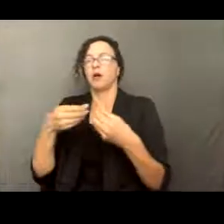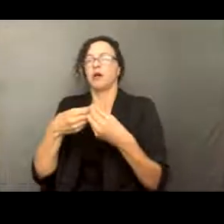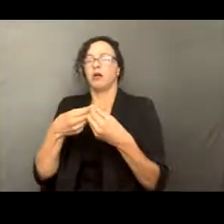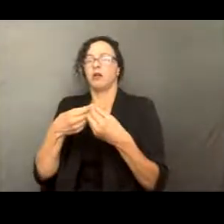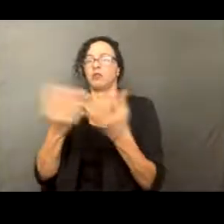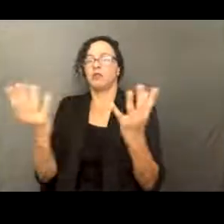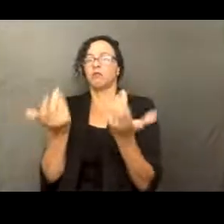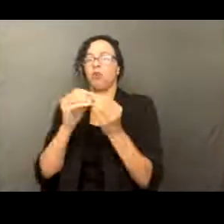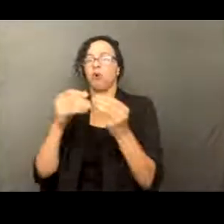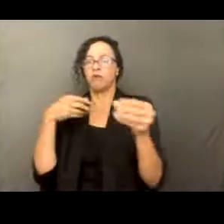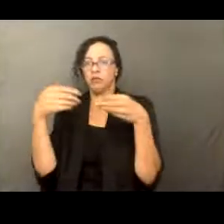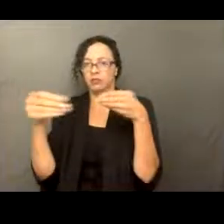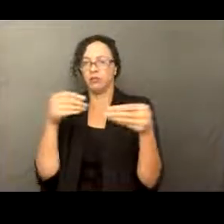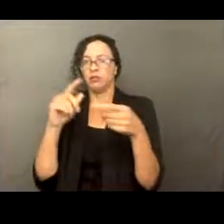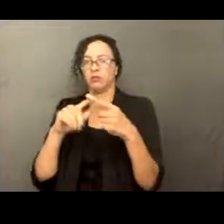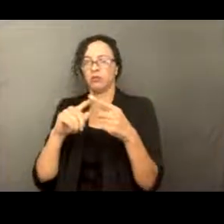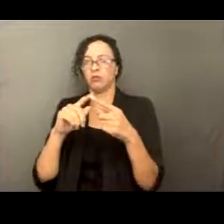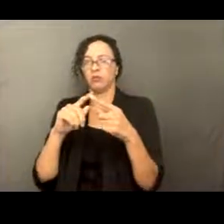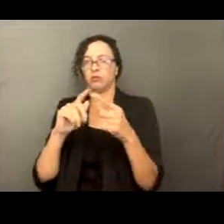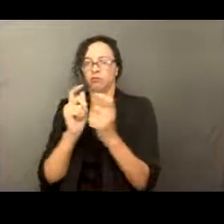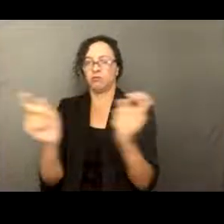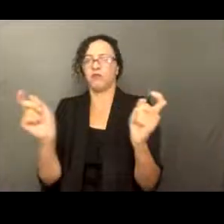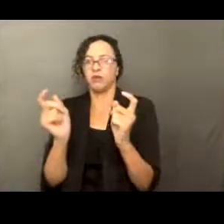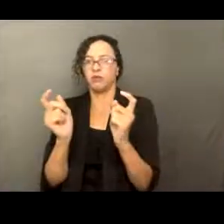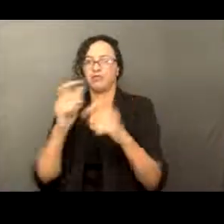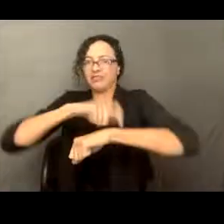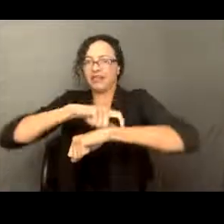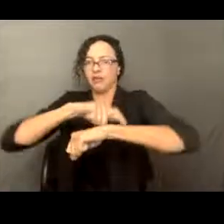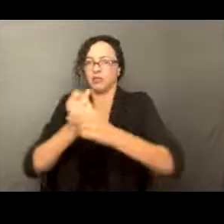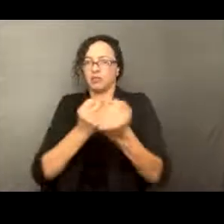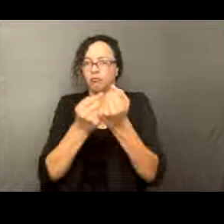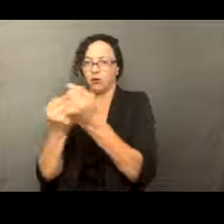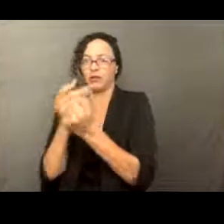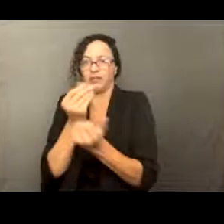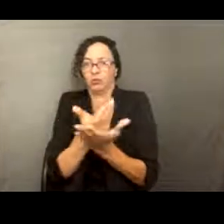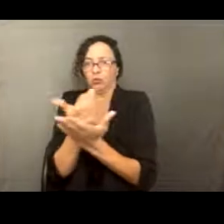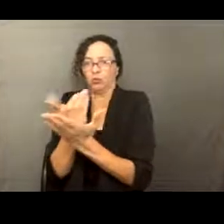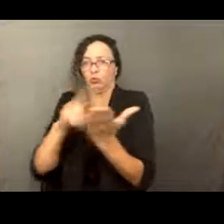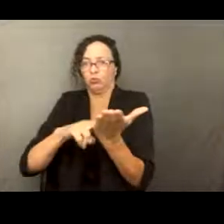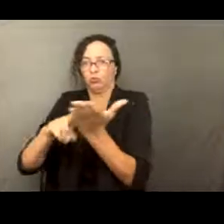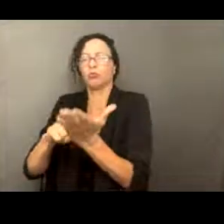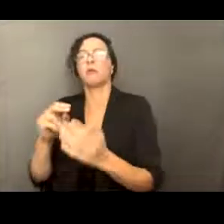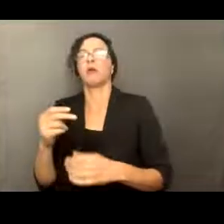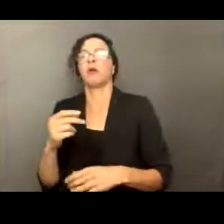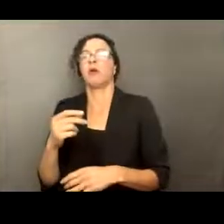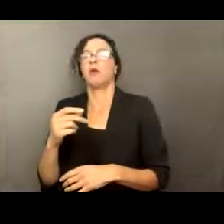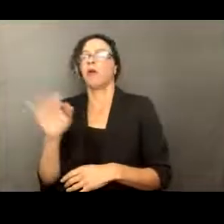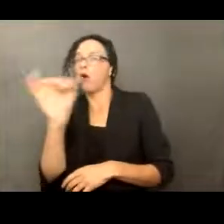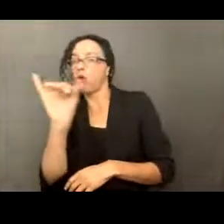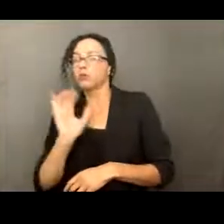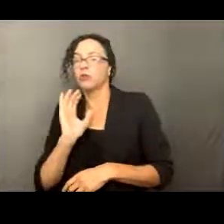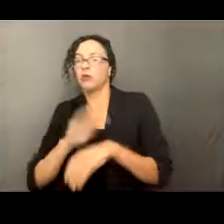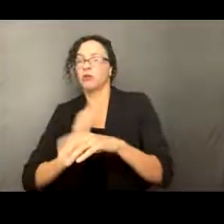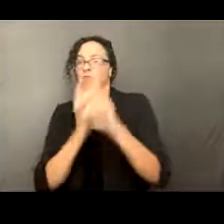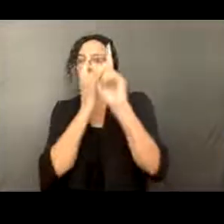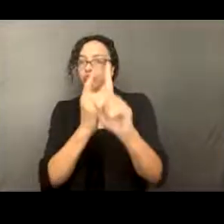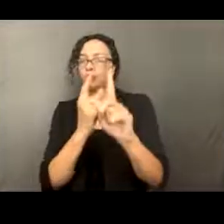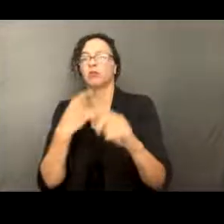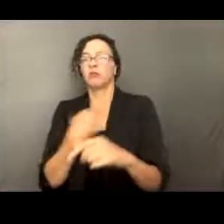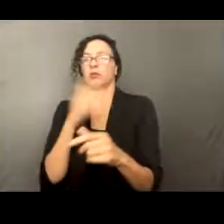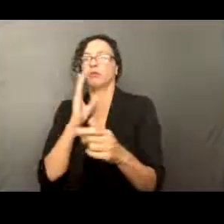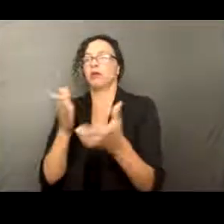timely manner. And also on our agenda, we'll be requesting action to approve eligibility for